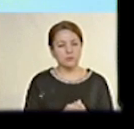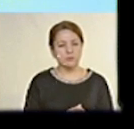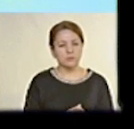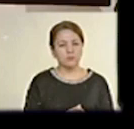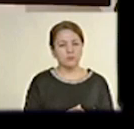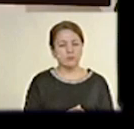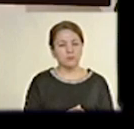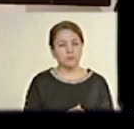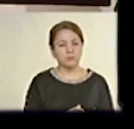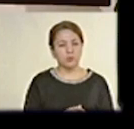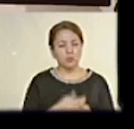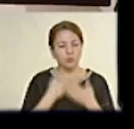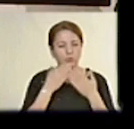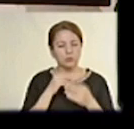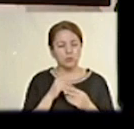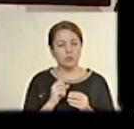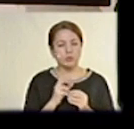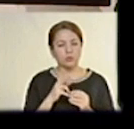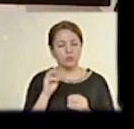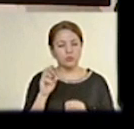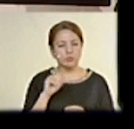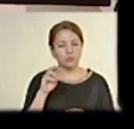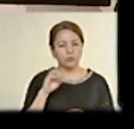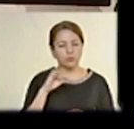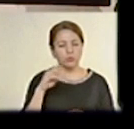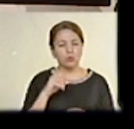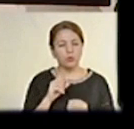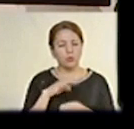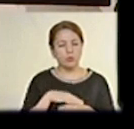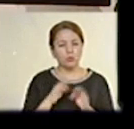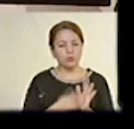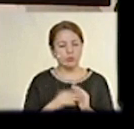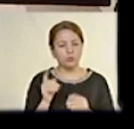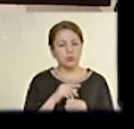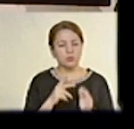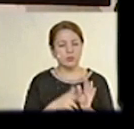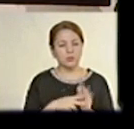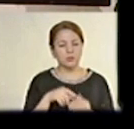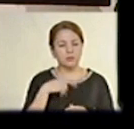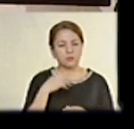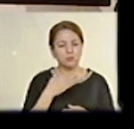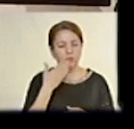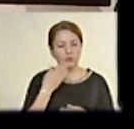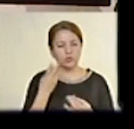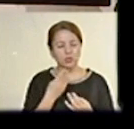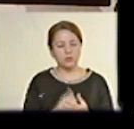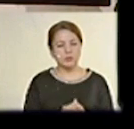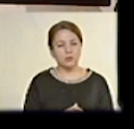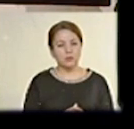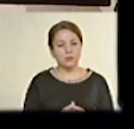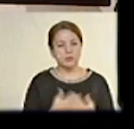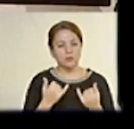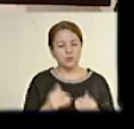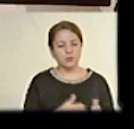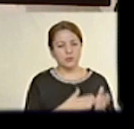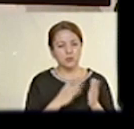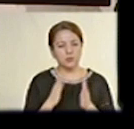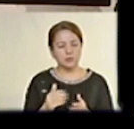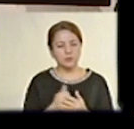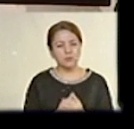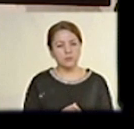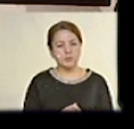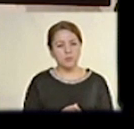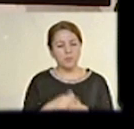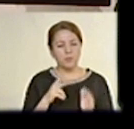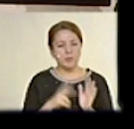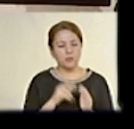yozilar ekan. O'qilishi 13 butun 19 dan 8 deb o'qilar ekan. Endi esa navbatdagi